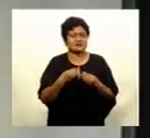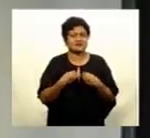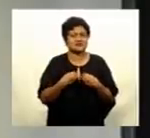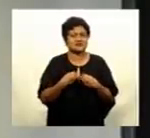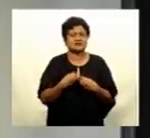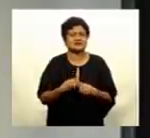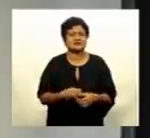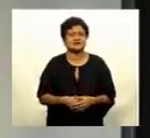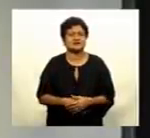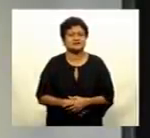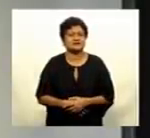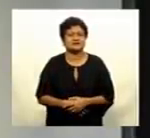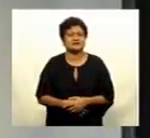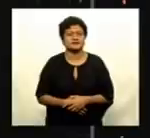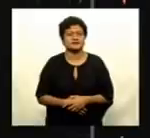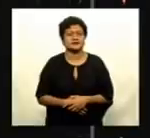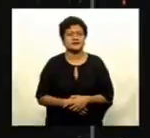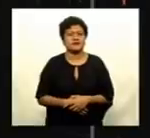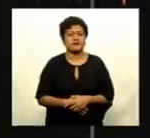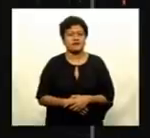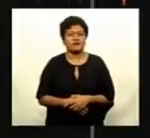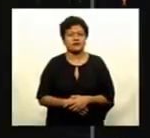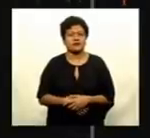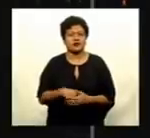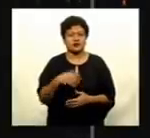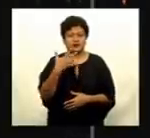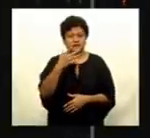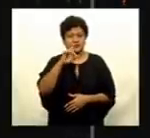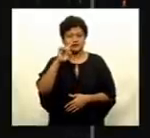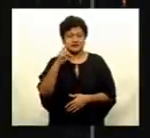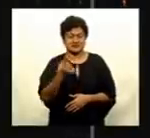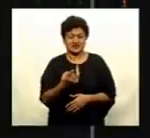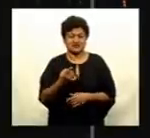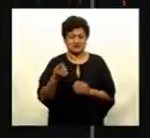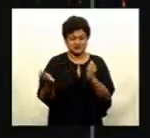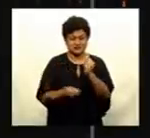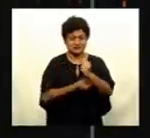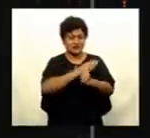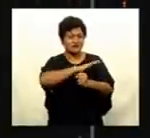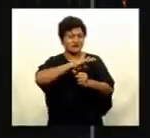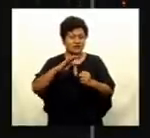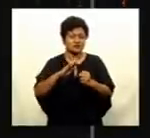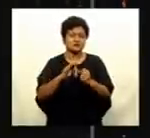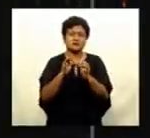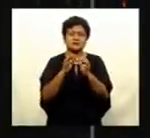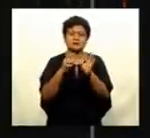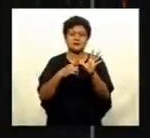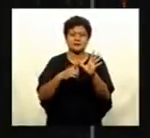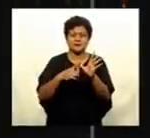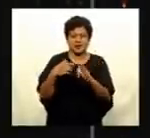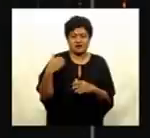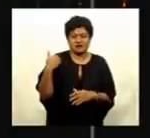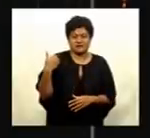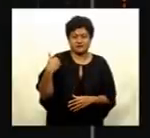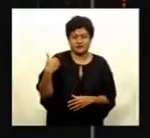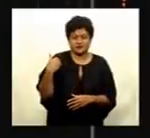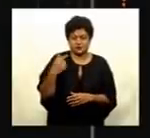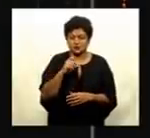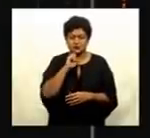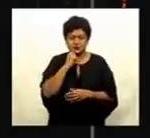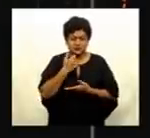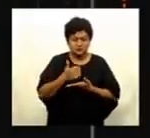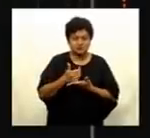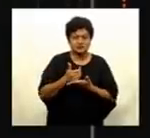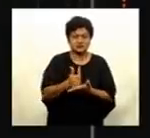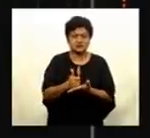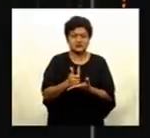Rendobu, FBC News. 5,000 cane farmers in Ba who've been affected by COVID-19 will be assisted over the next few